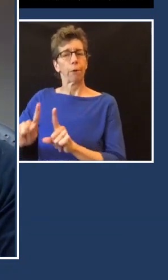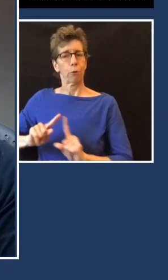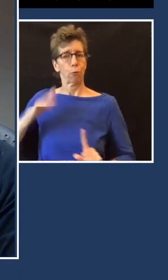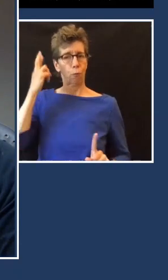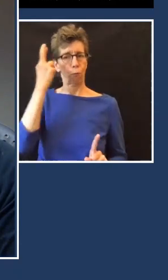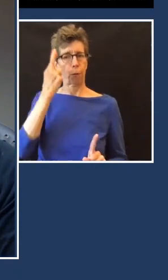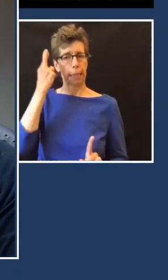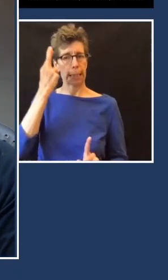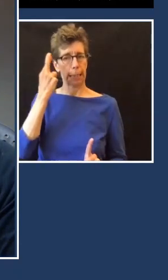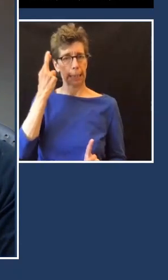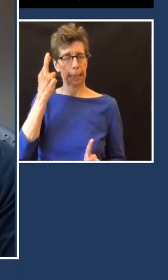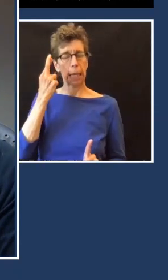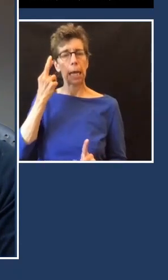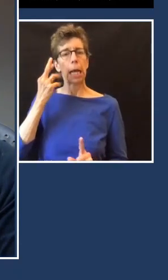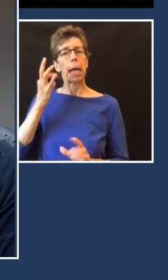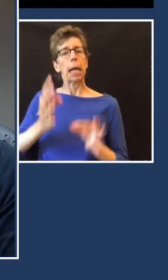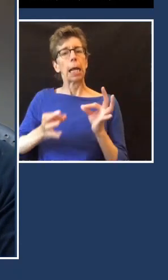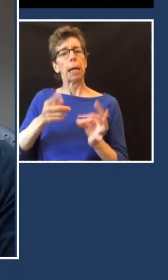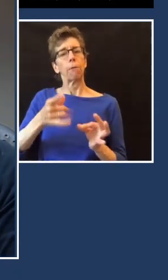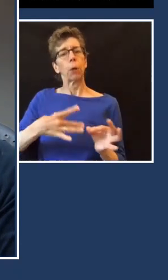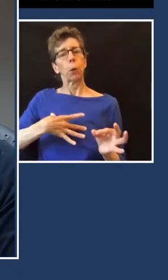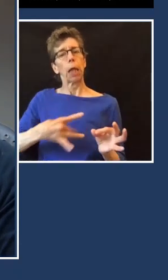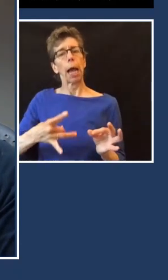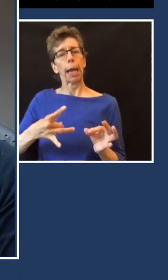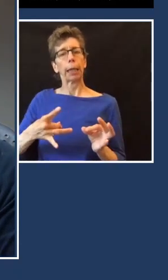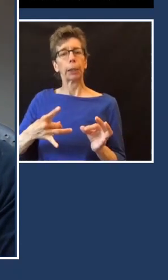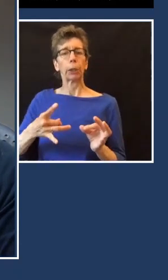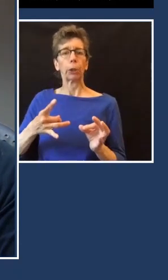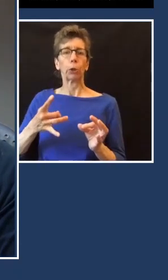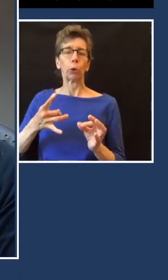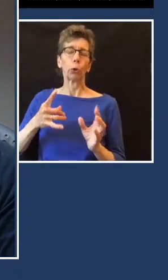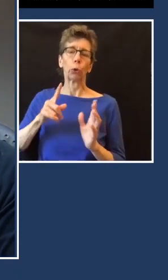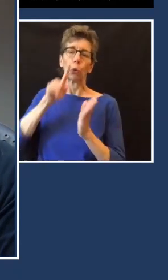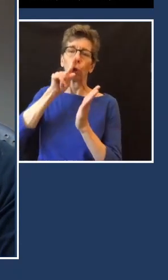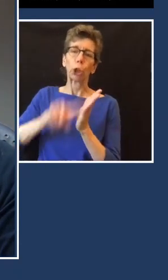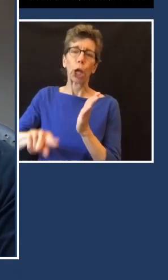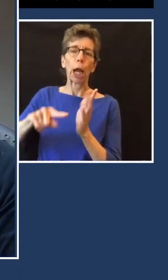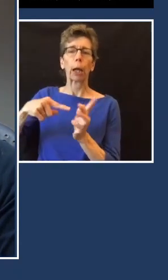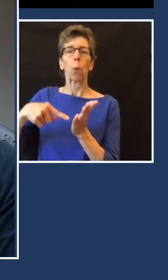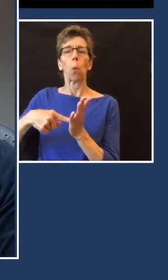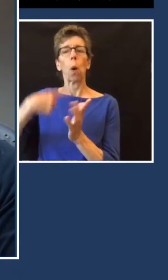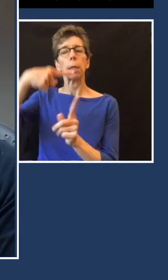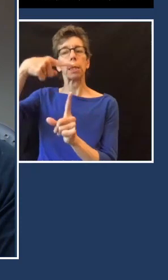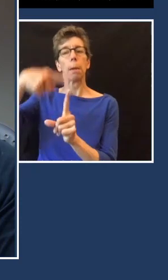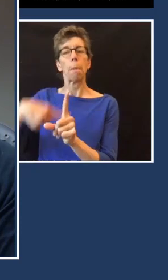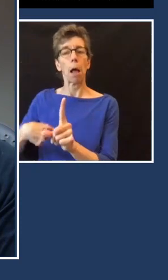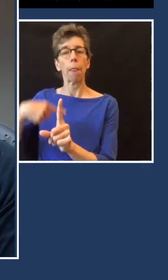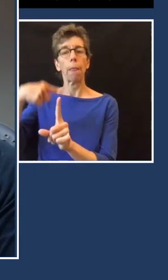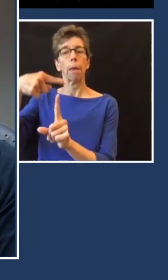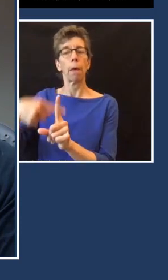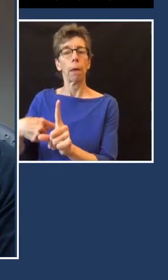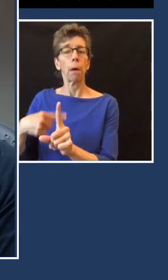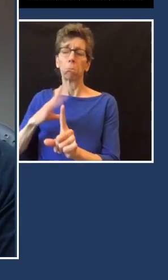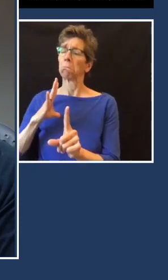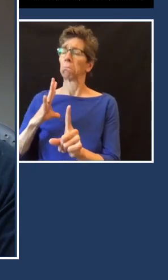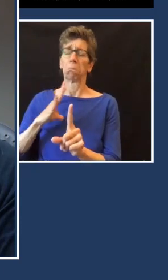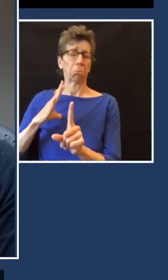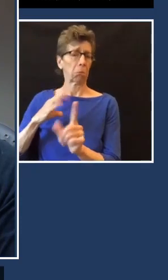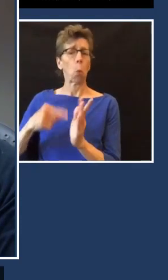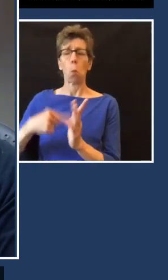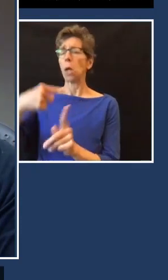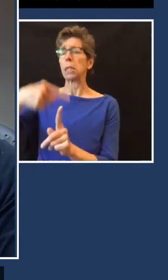user who pops in around, let's say once a month, I would suggest that you would definitely post or share every time you log